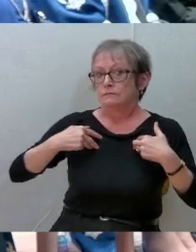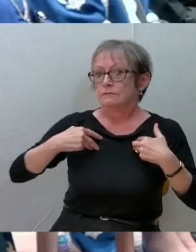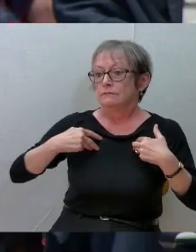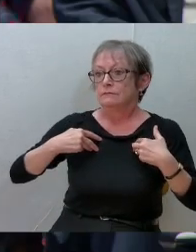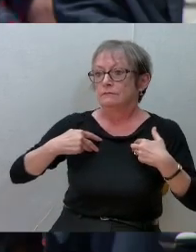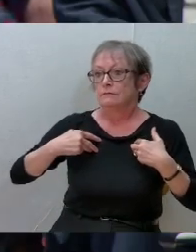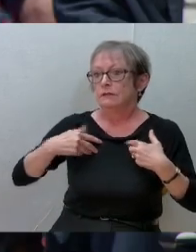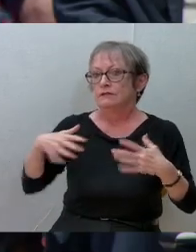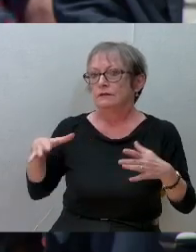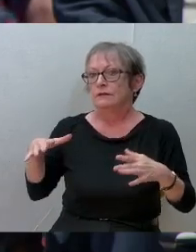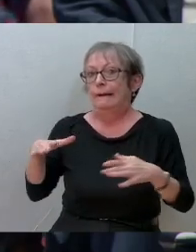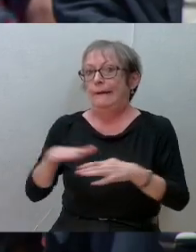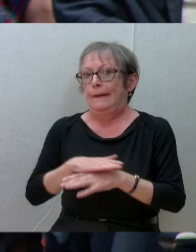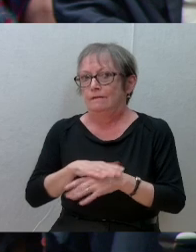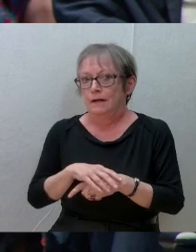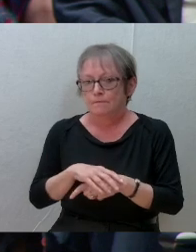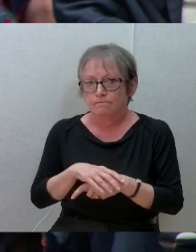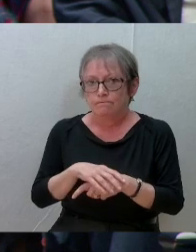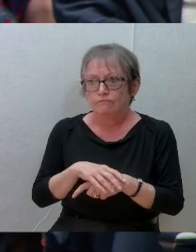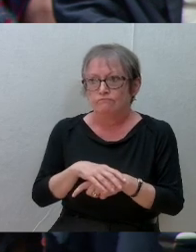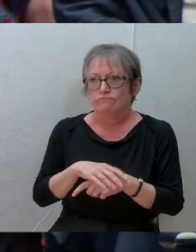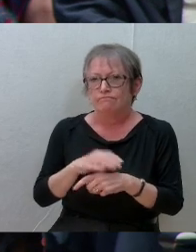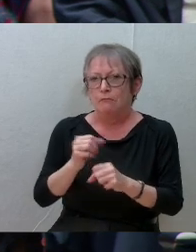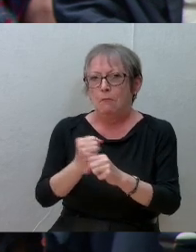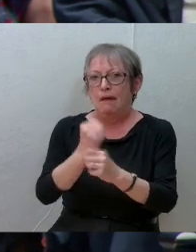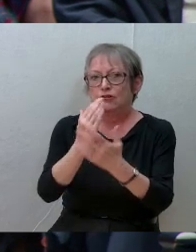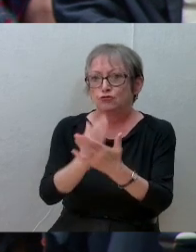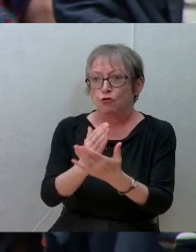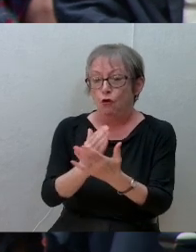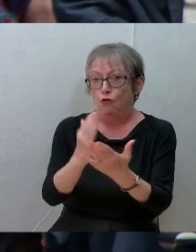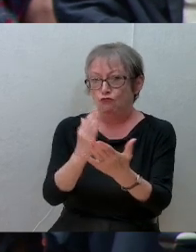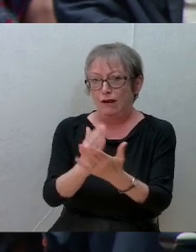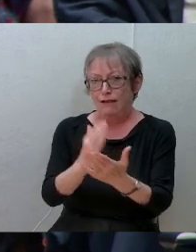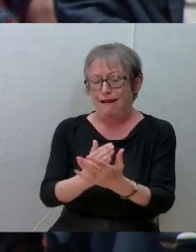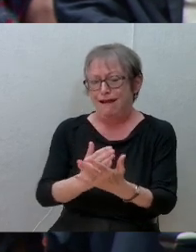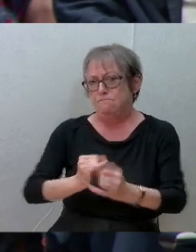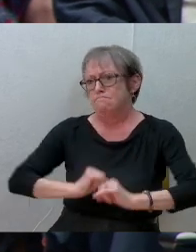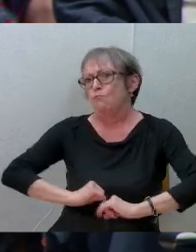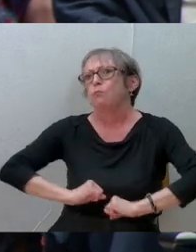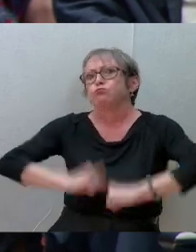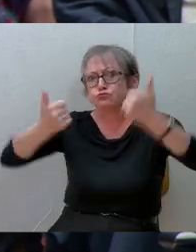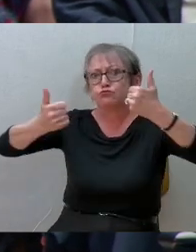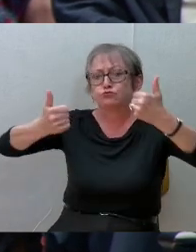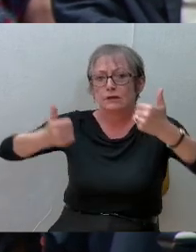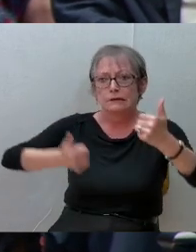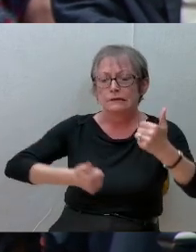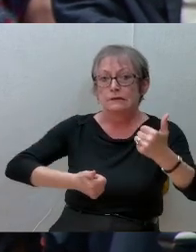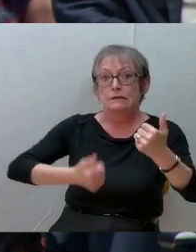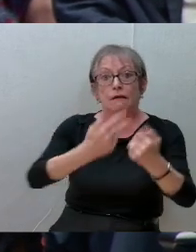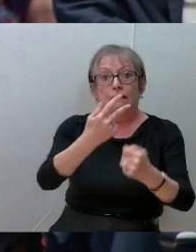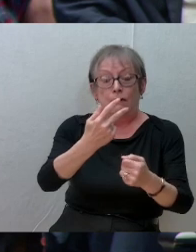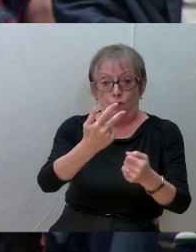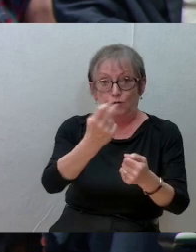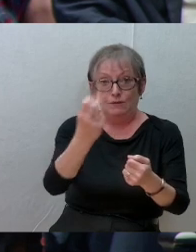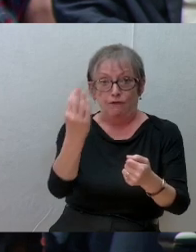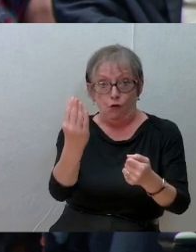everything, I want to ensure we give ourselves a really big send-off with the class of